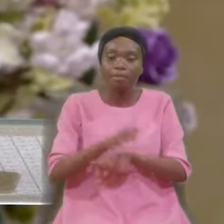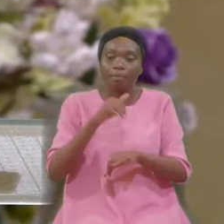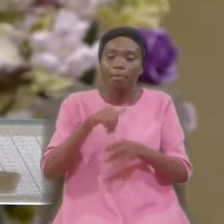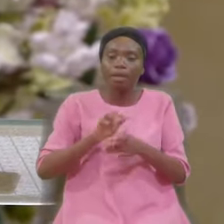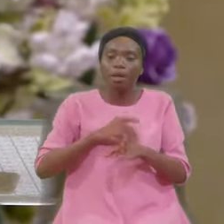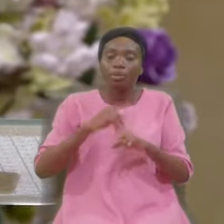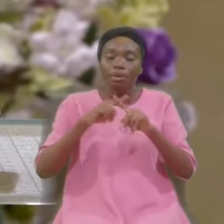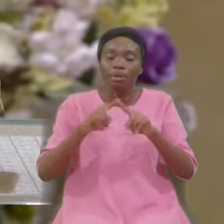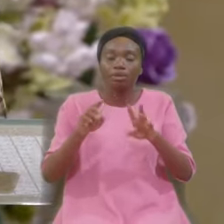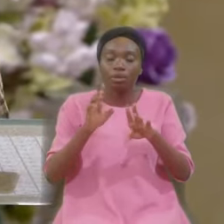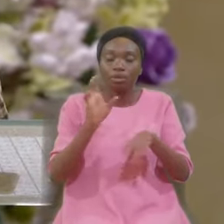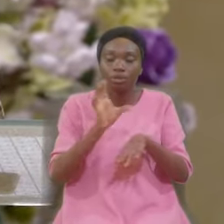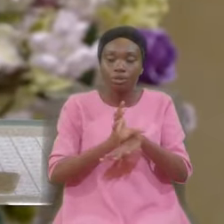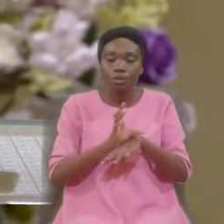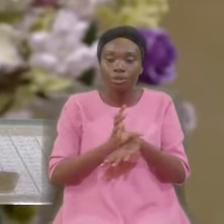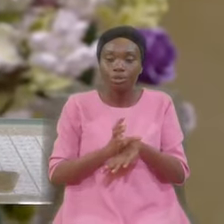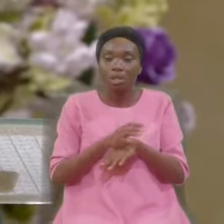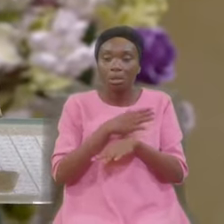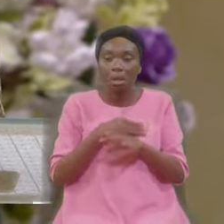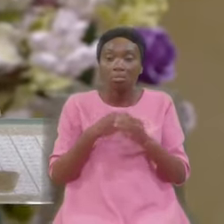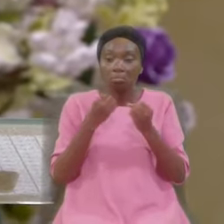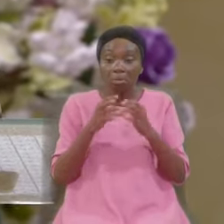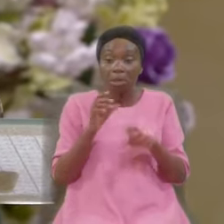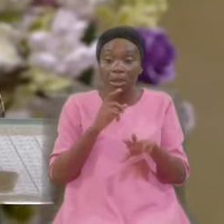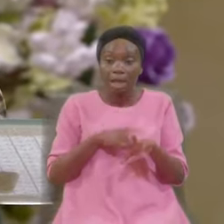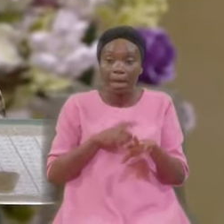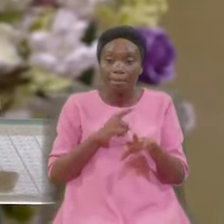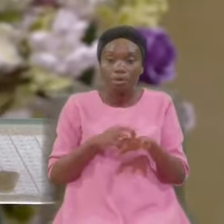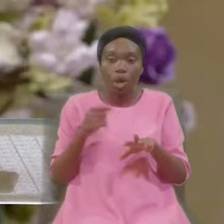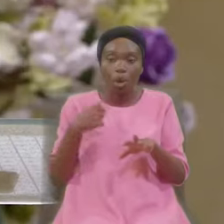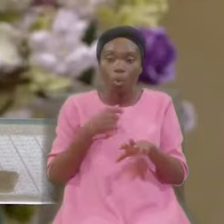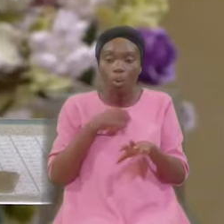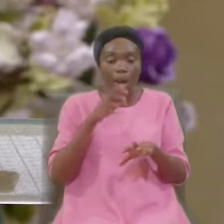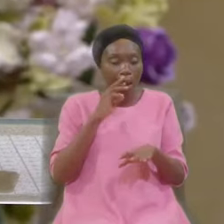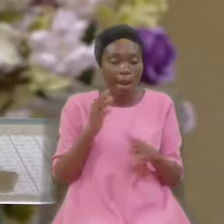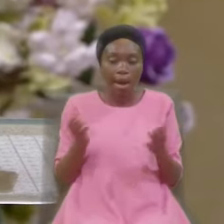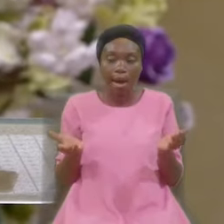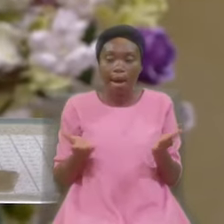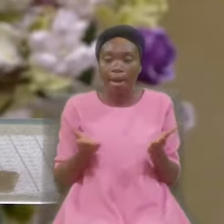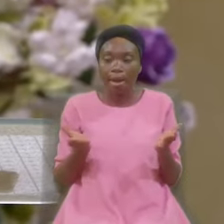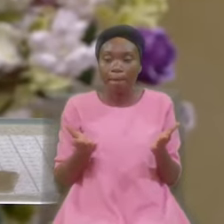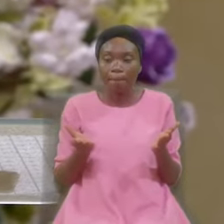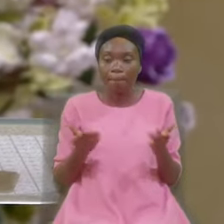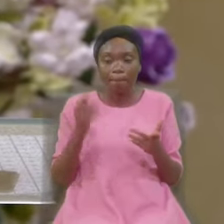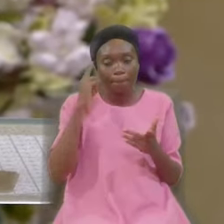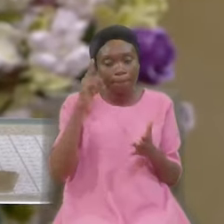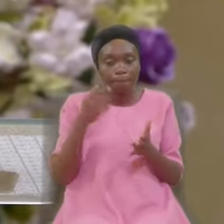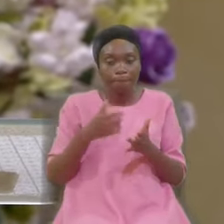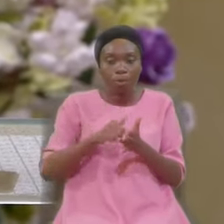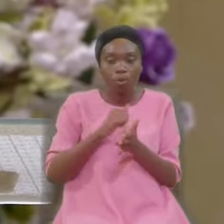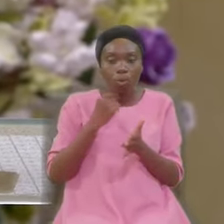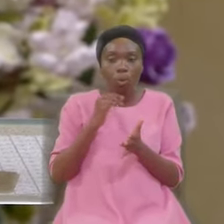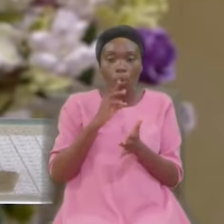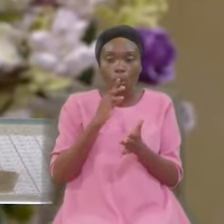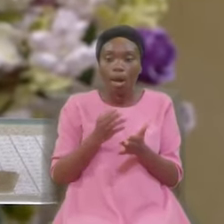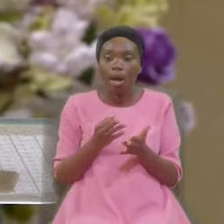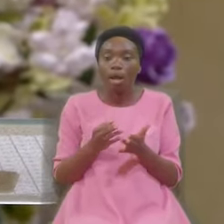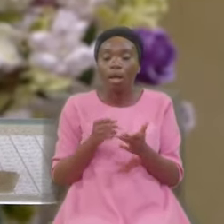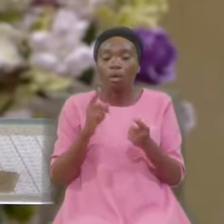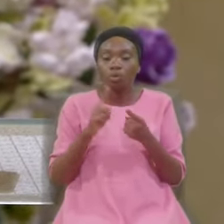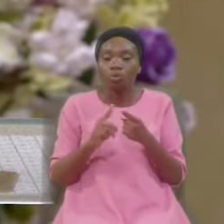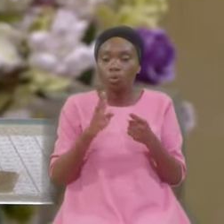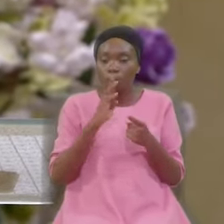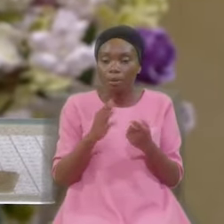various locations. And most of the times, we are here for those who are designated to be